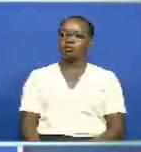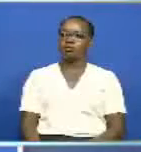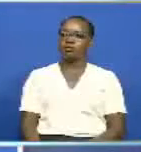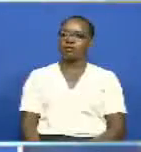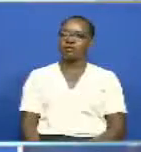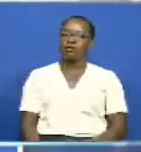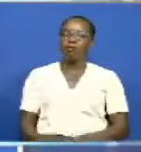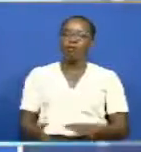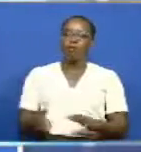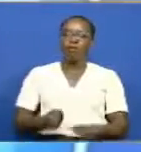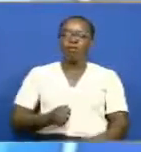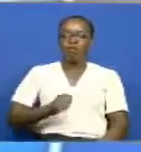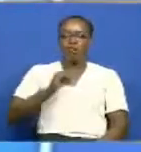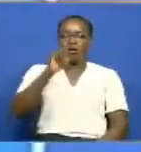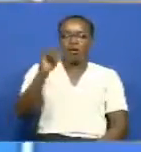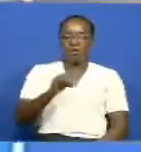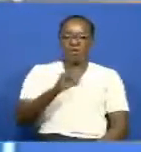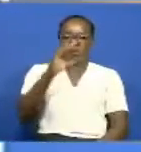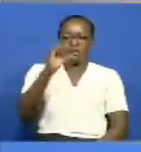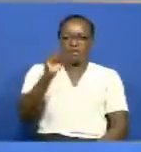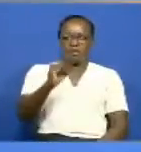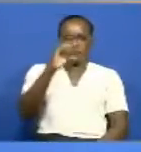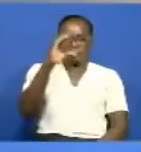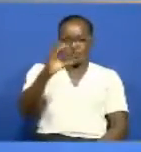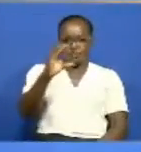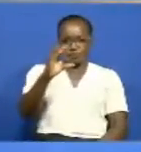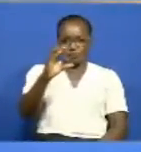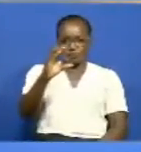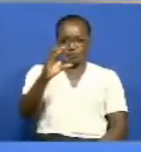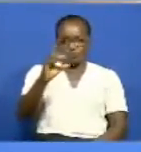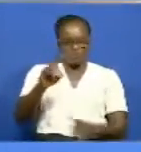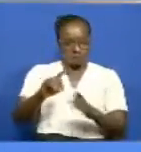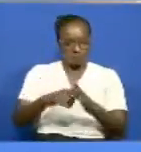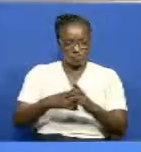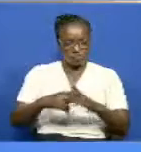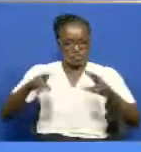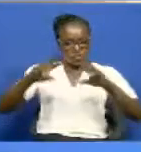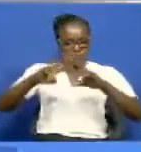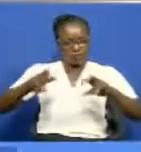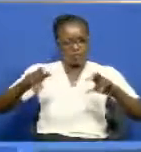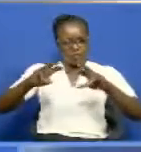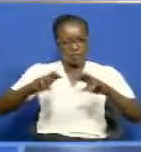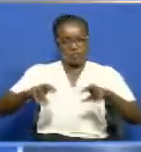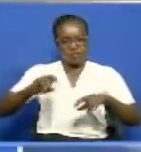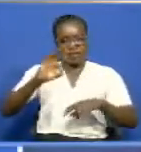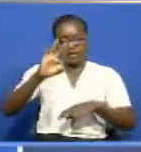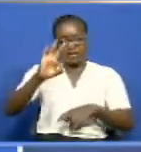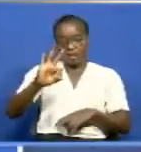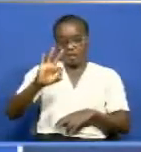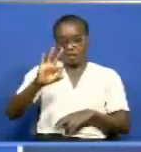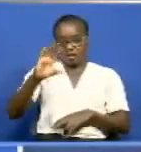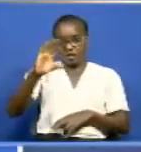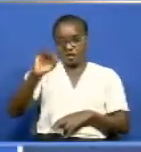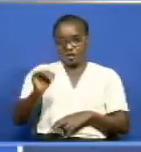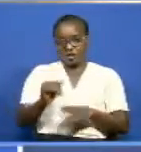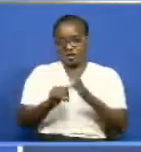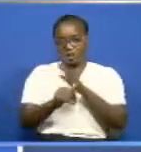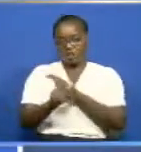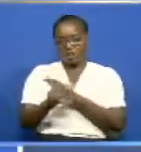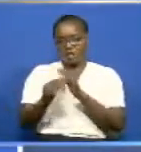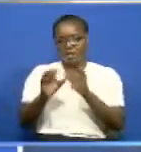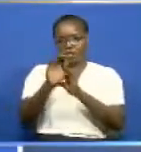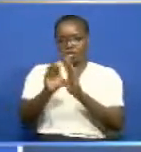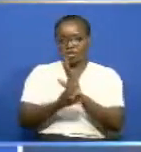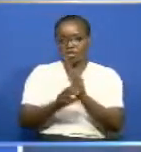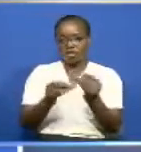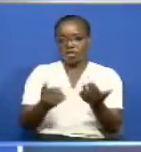And the Judicial Service Commission will begin to hunt for the country's third Chief Justice under the current constitution